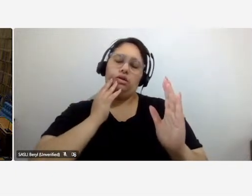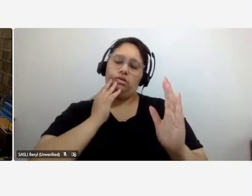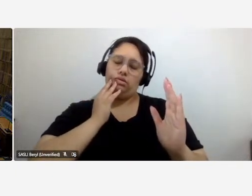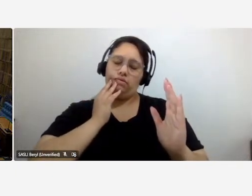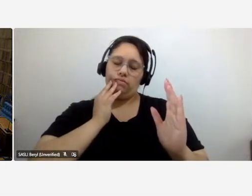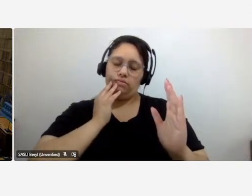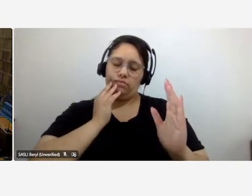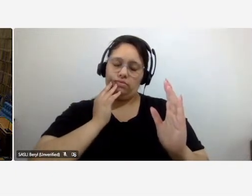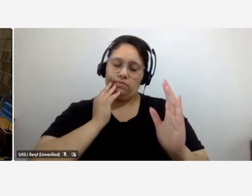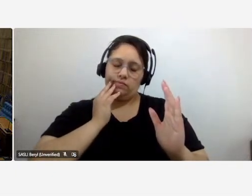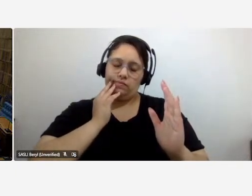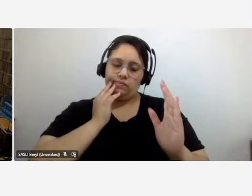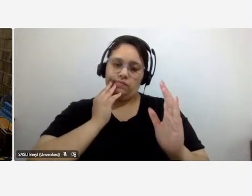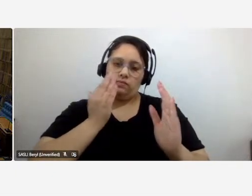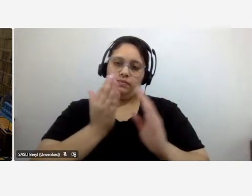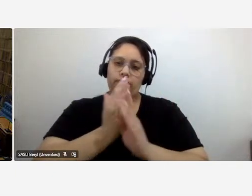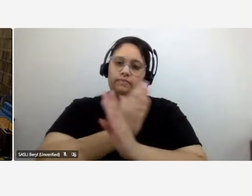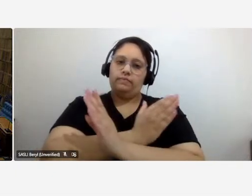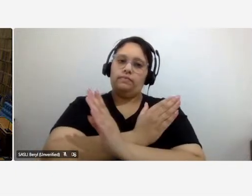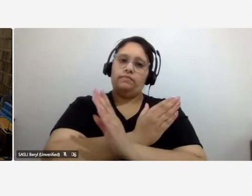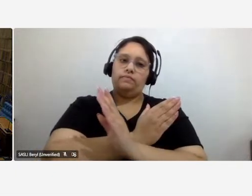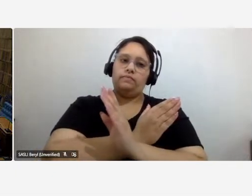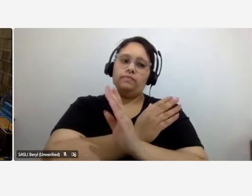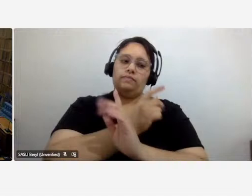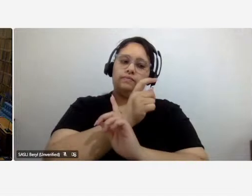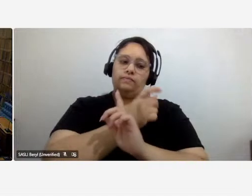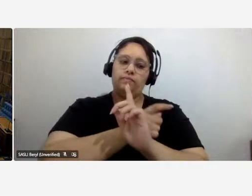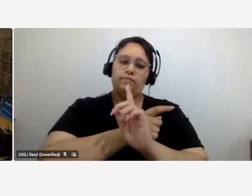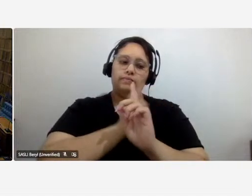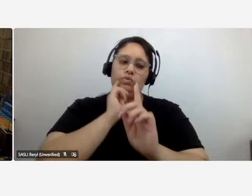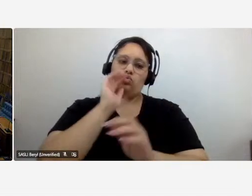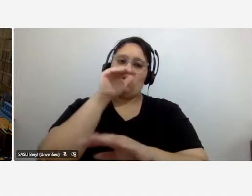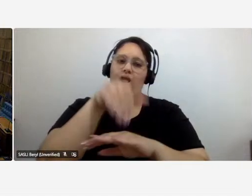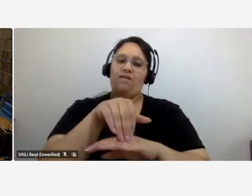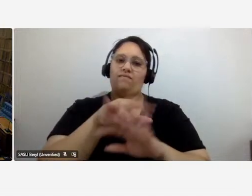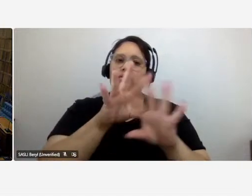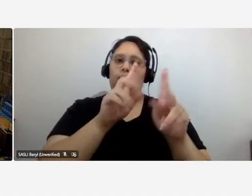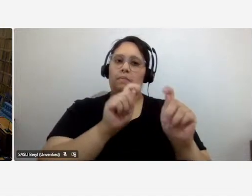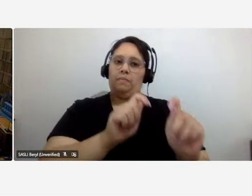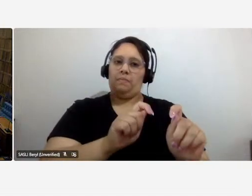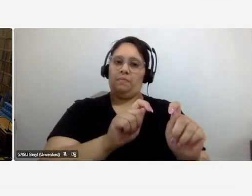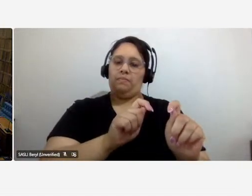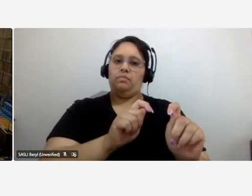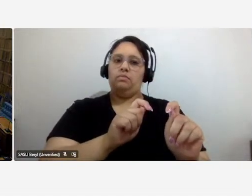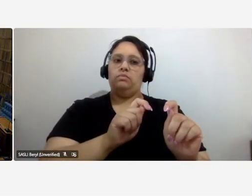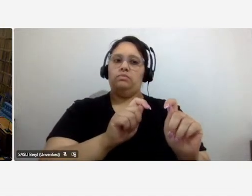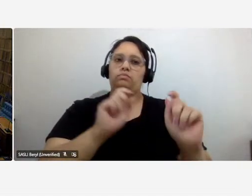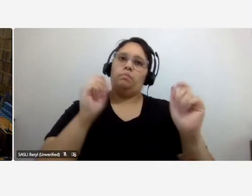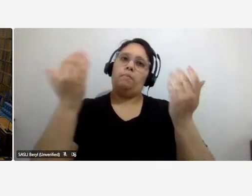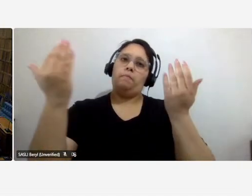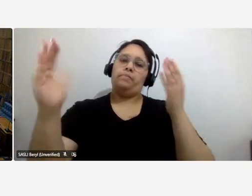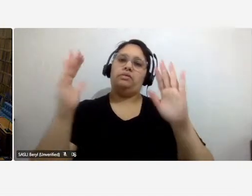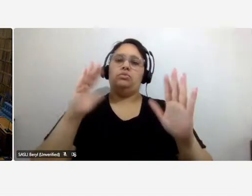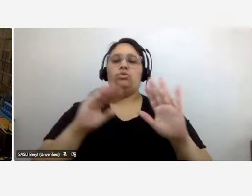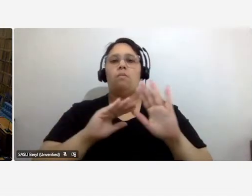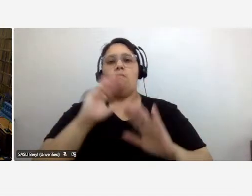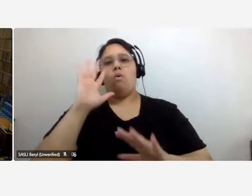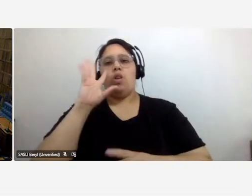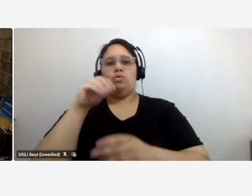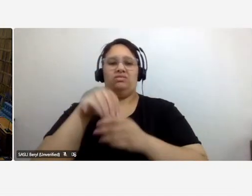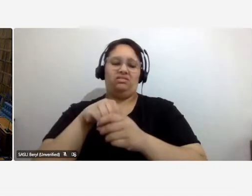when prior to Bartholomew Dias arriving at the Cape to make the exhibitions more